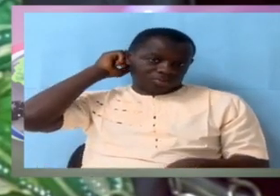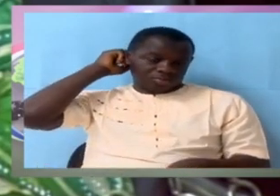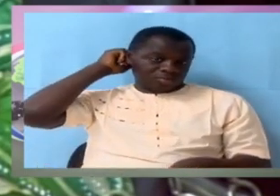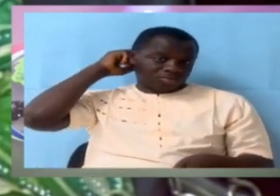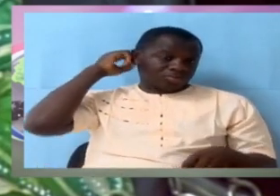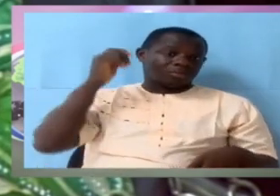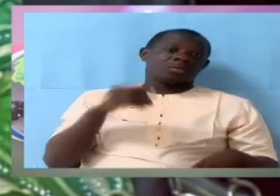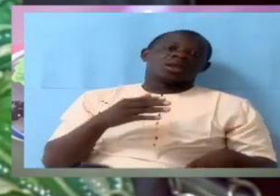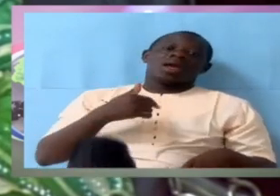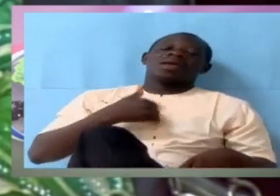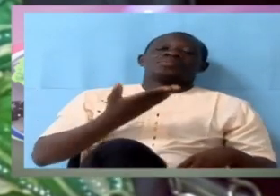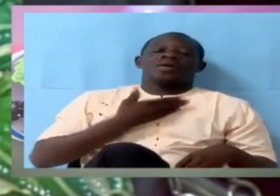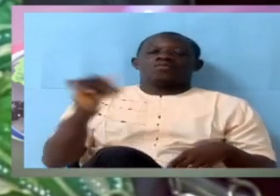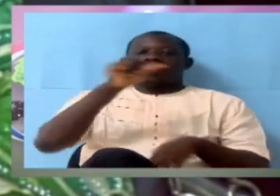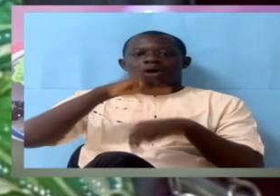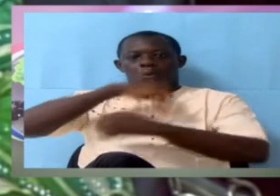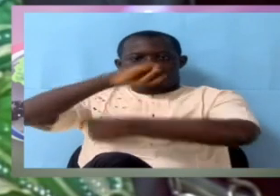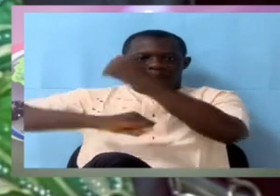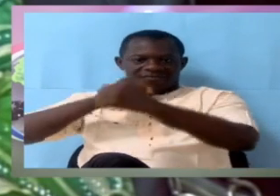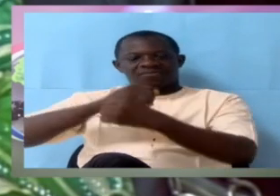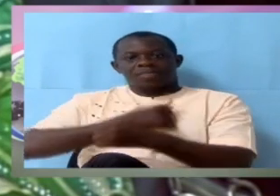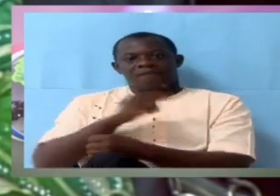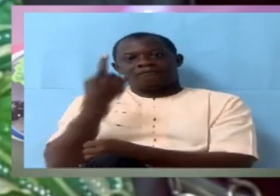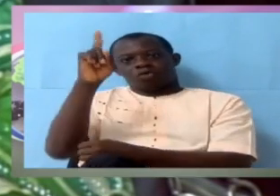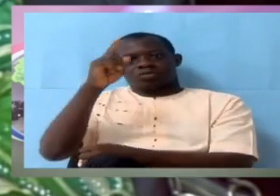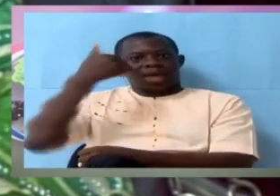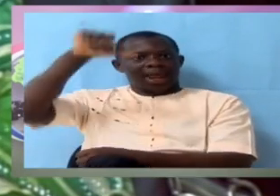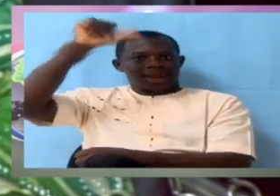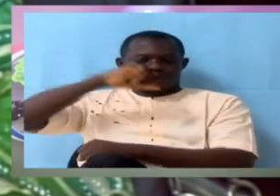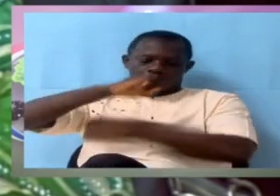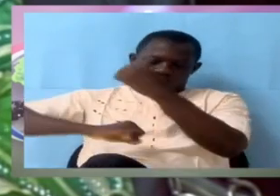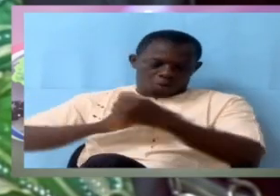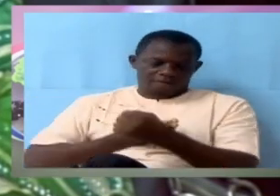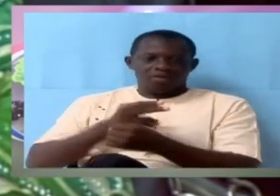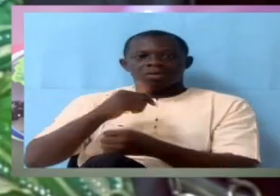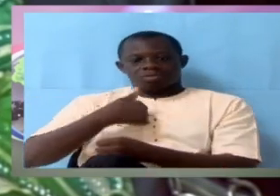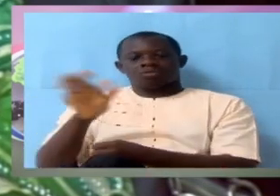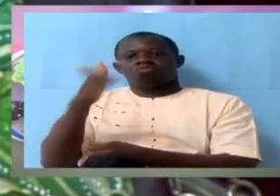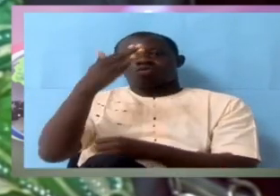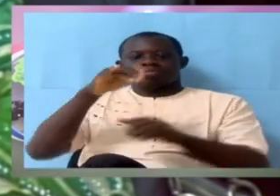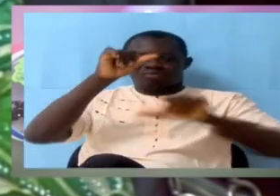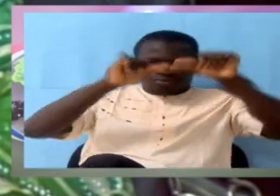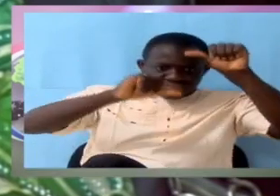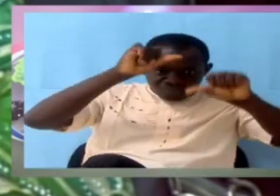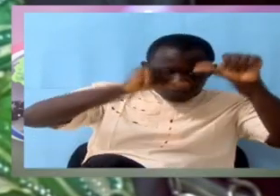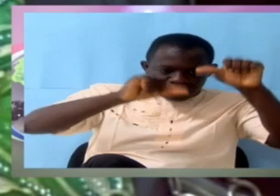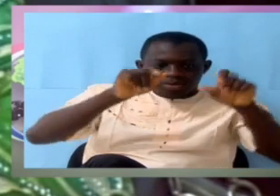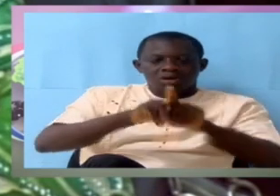I had another wife who was my elder wife. I took her for testing, but she